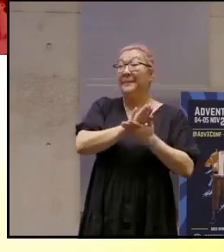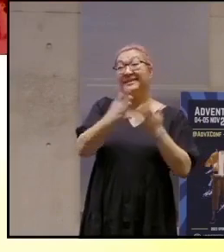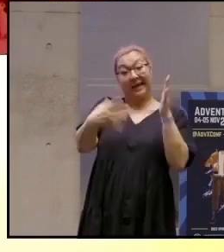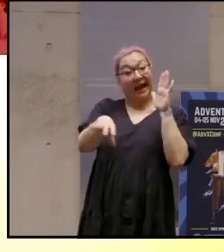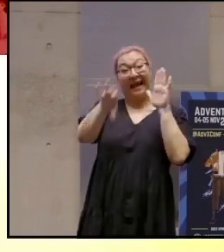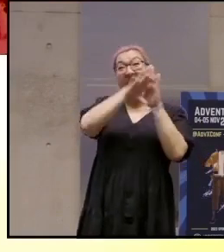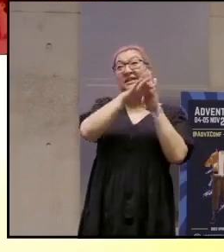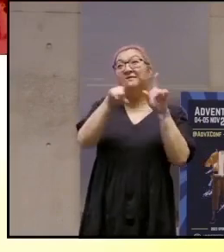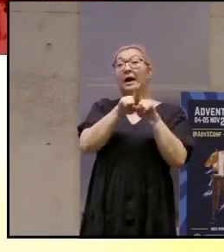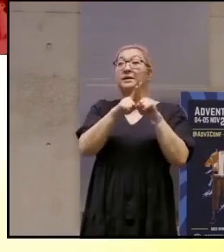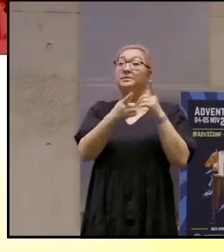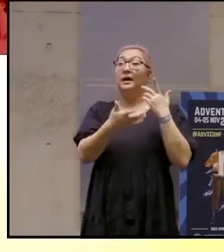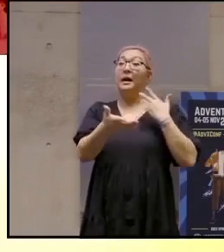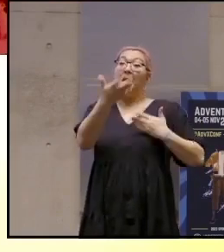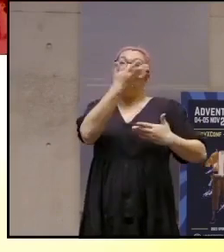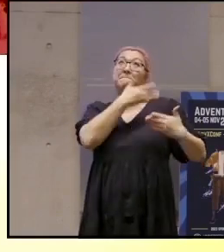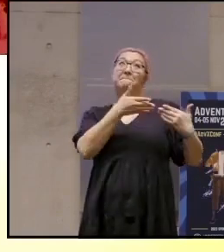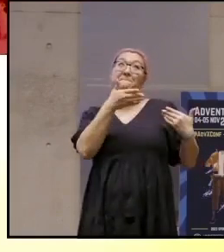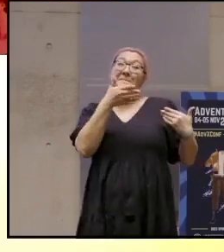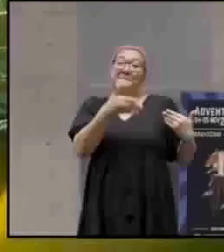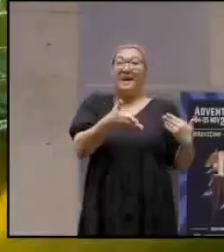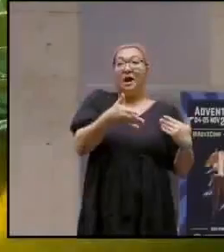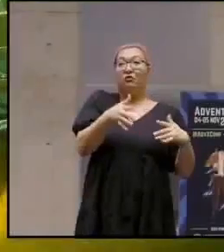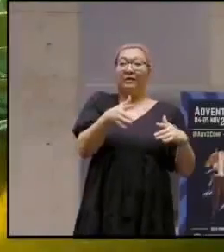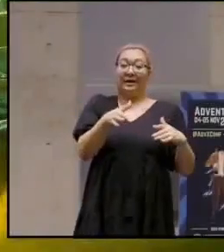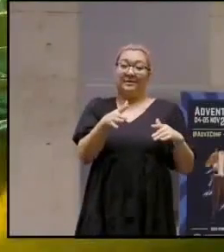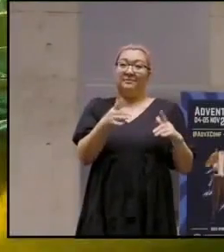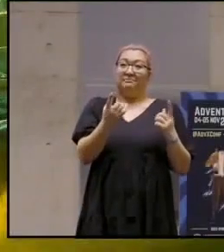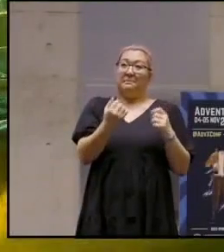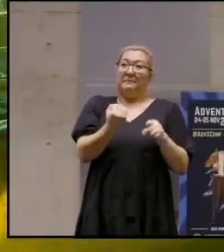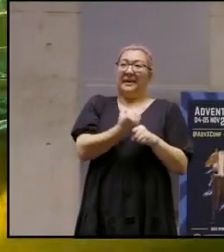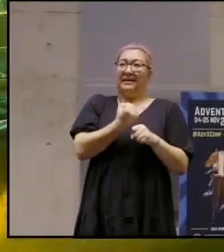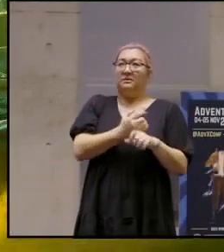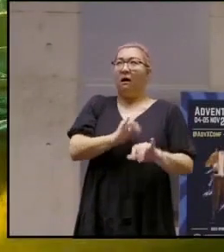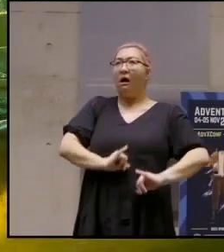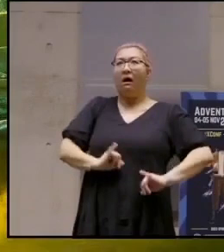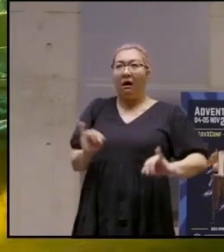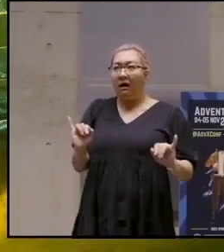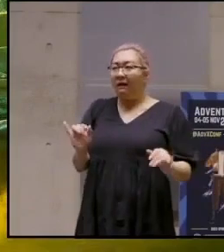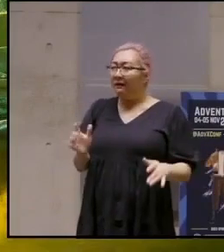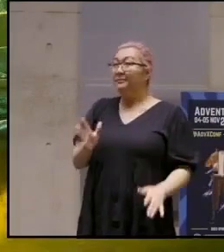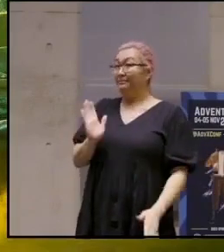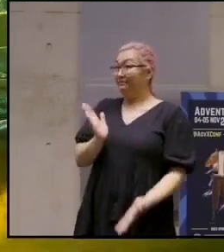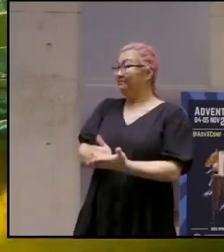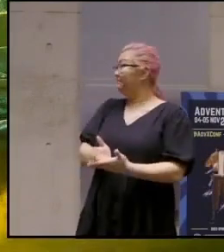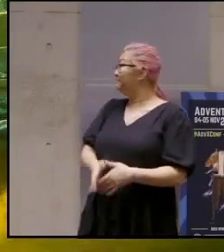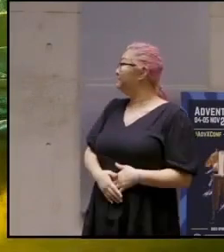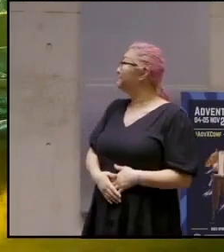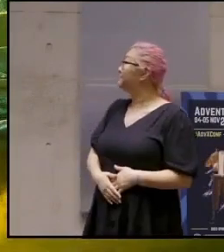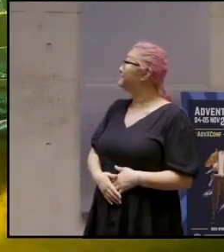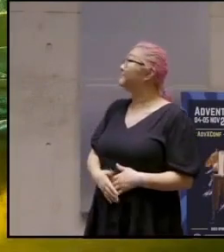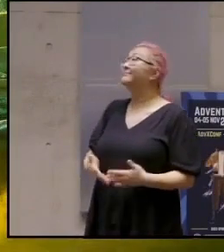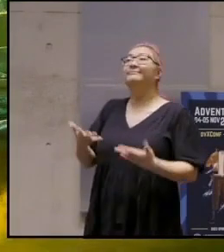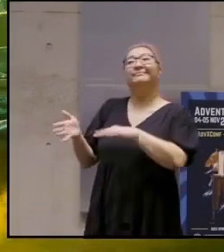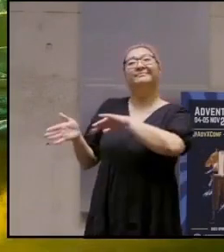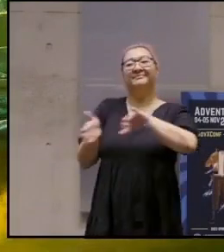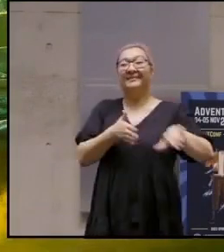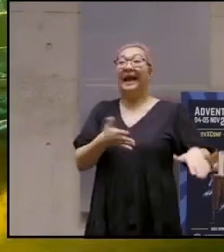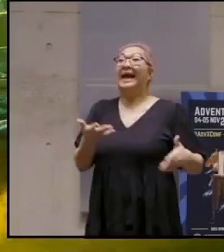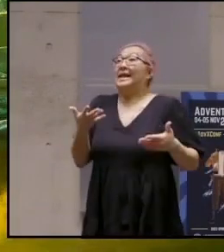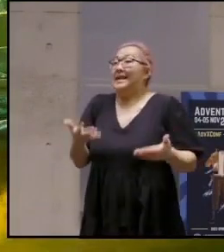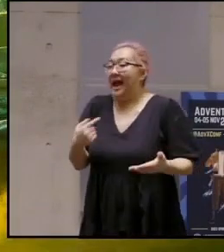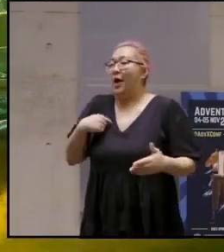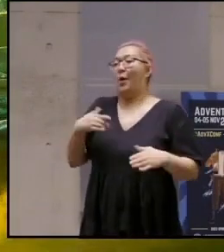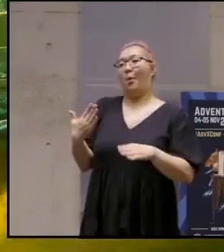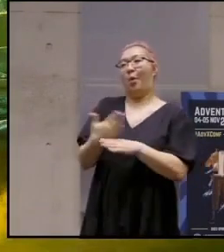This is true. This was a very consciously narrative game. By contrast, I'm working now with the Stockholm-based